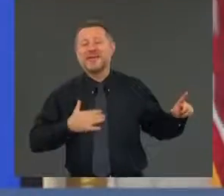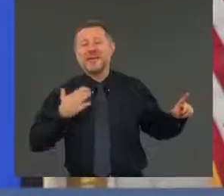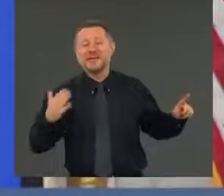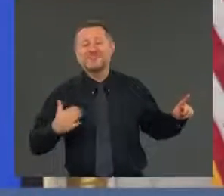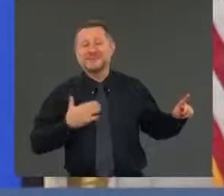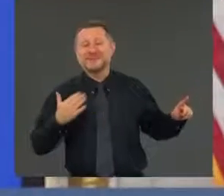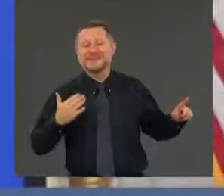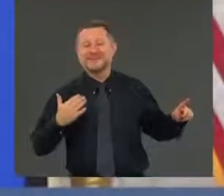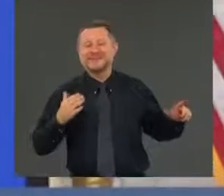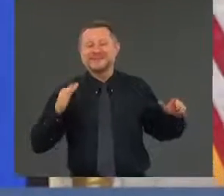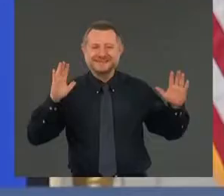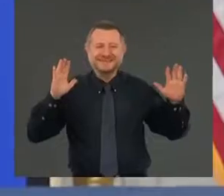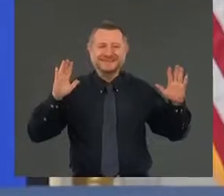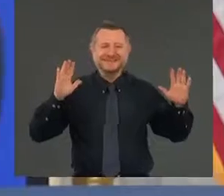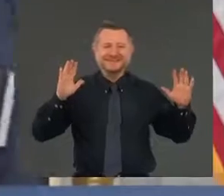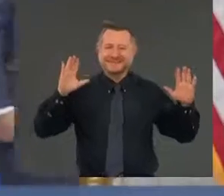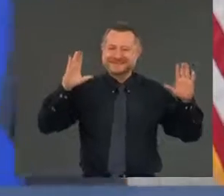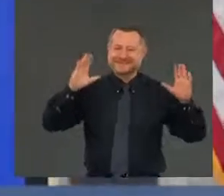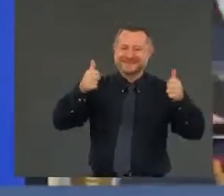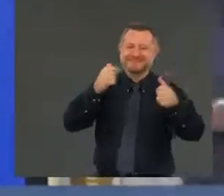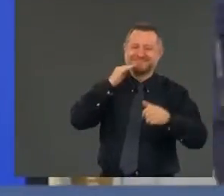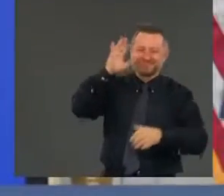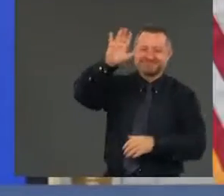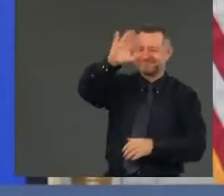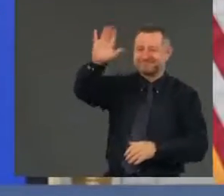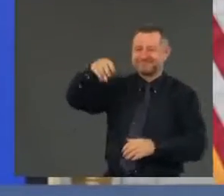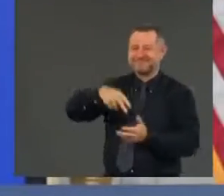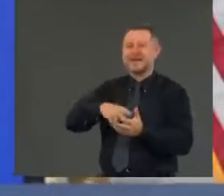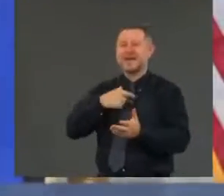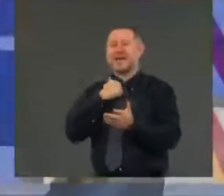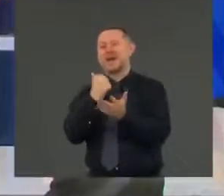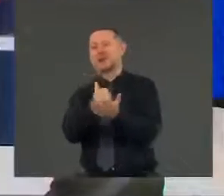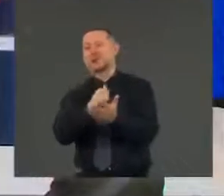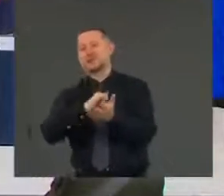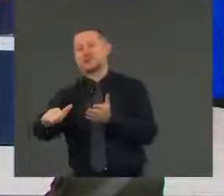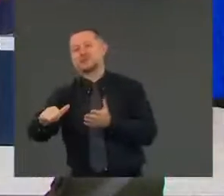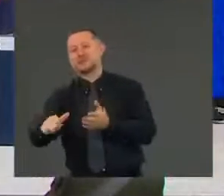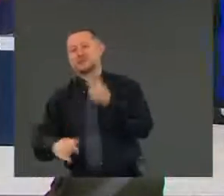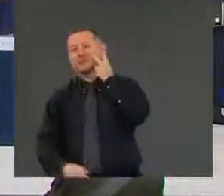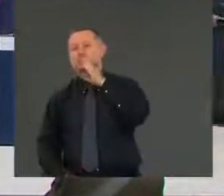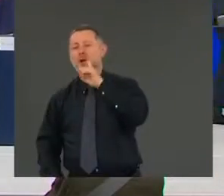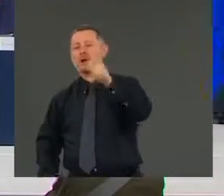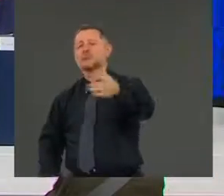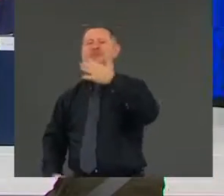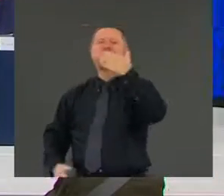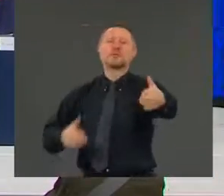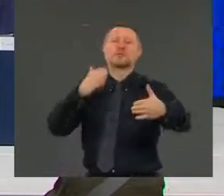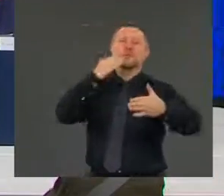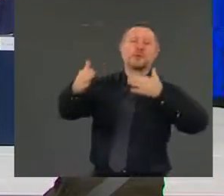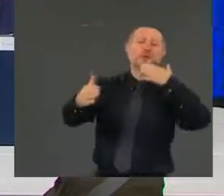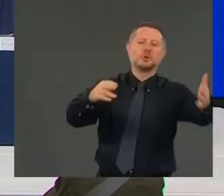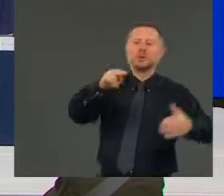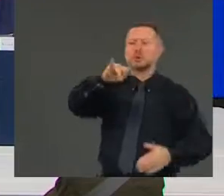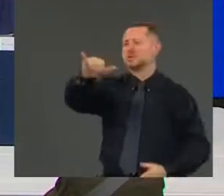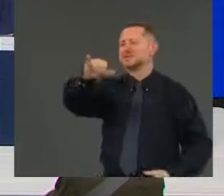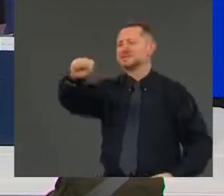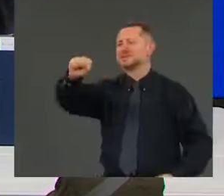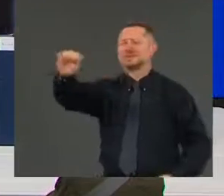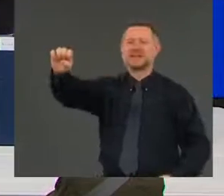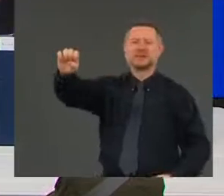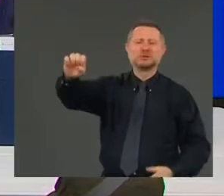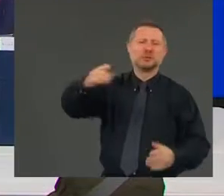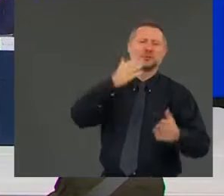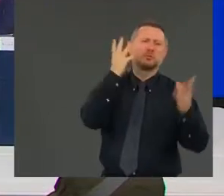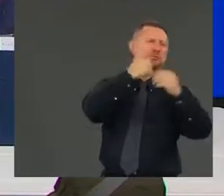My three favorite topics. And the state of New York. Talk to you later. Thank you. Thank you, Stock Exchange, for this beautiful room.